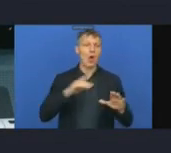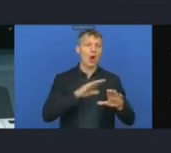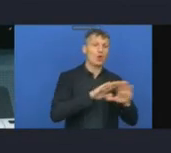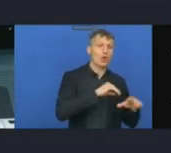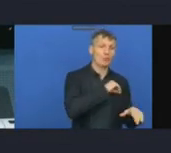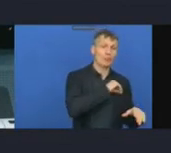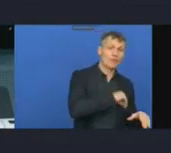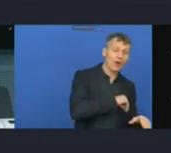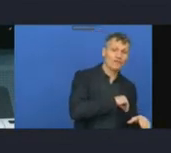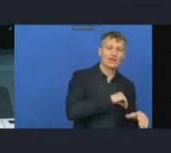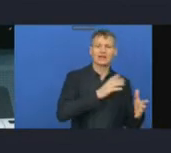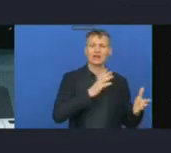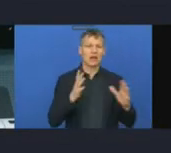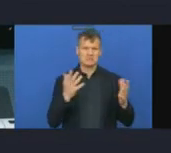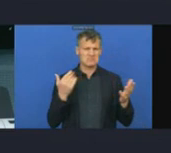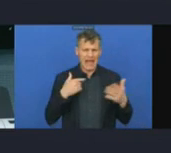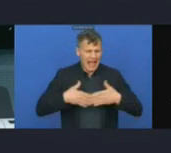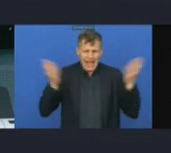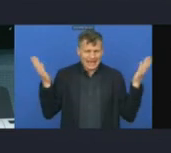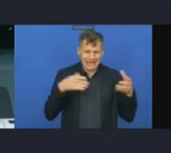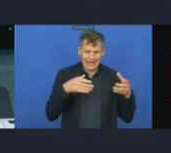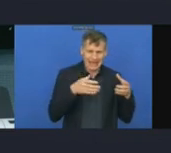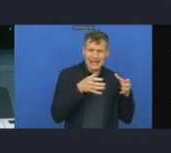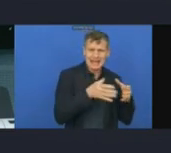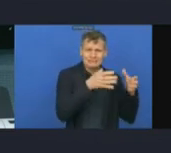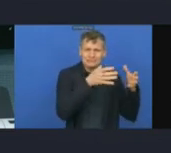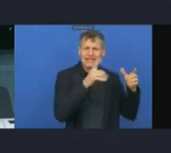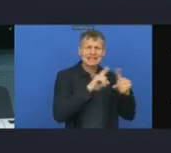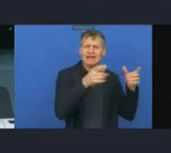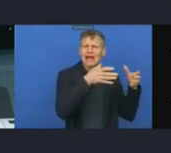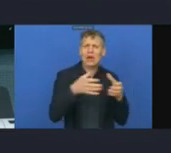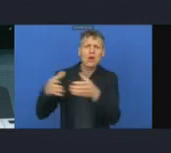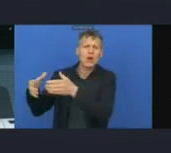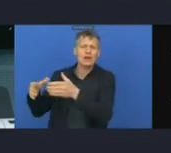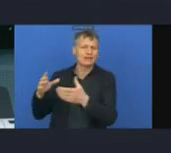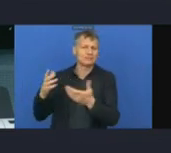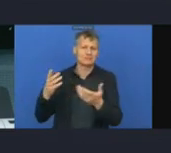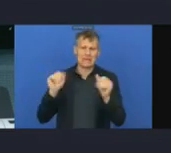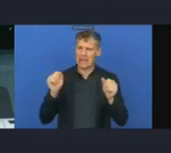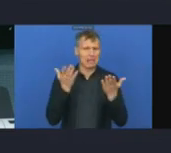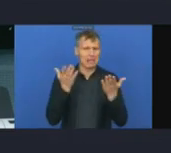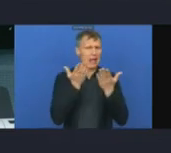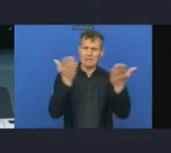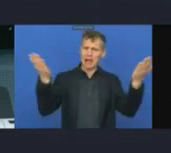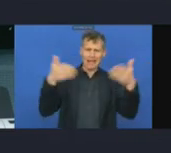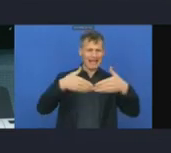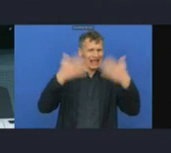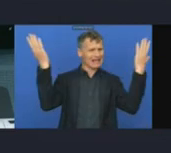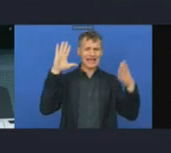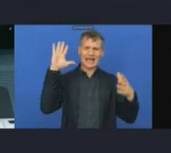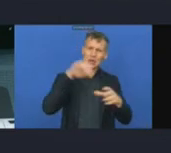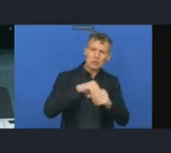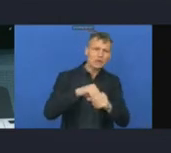partnership. All organizations can apply for all the actions, including the capacity building. And there is no distinction between private and